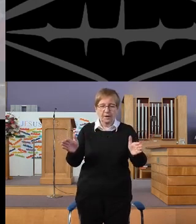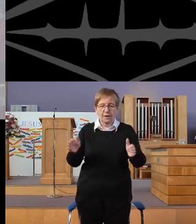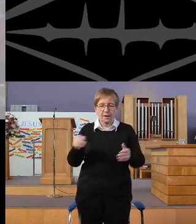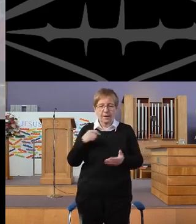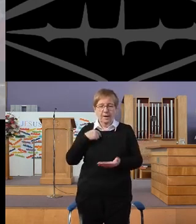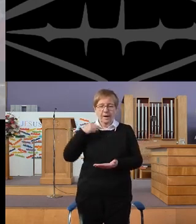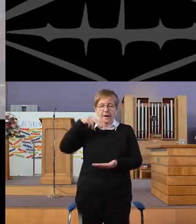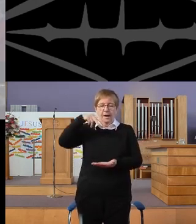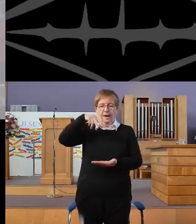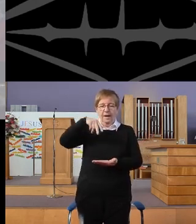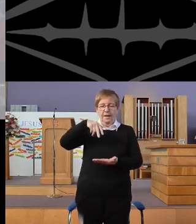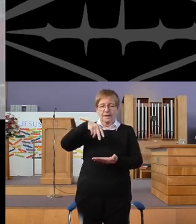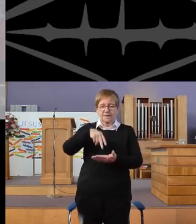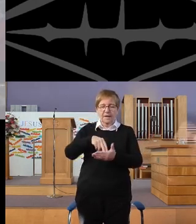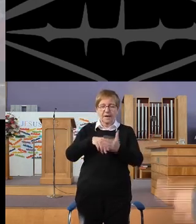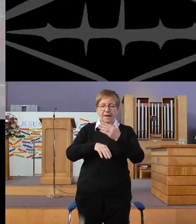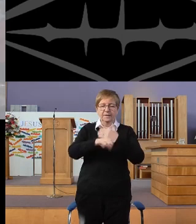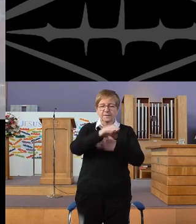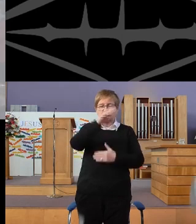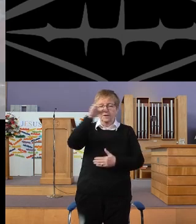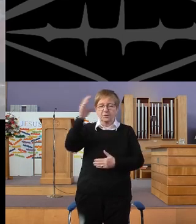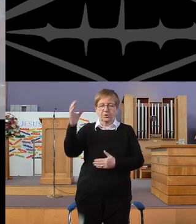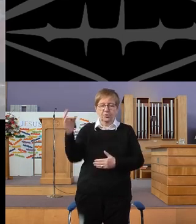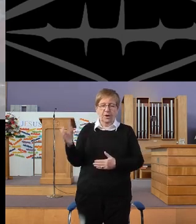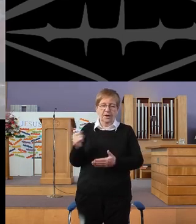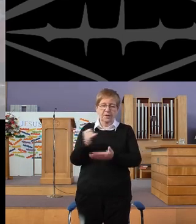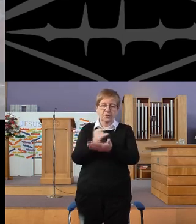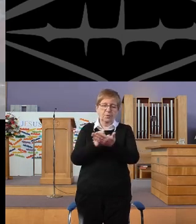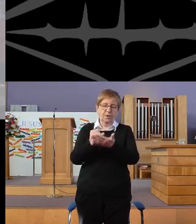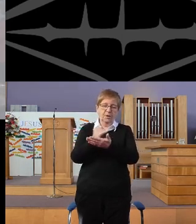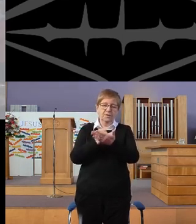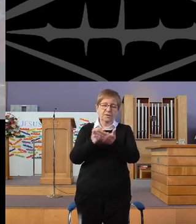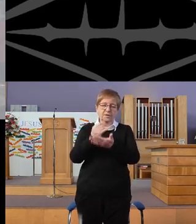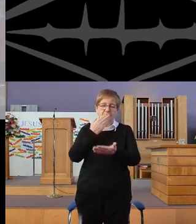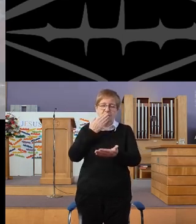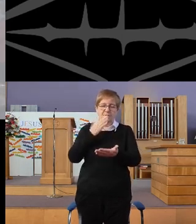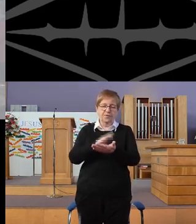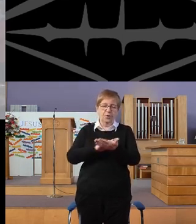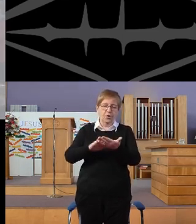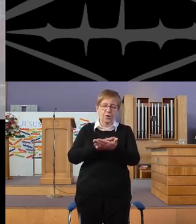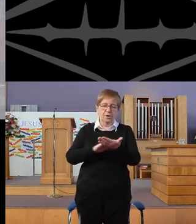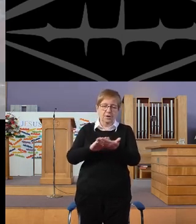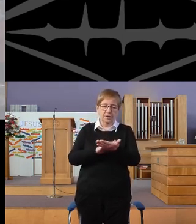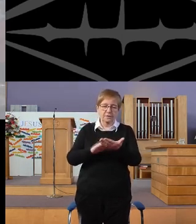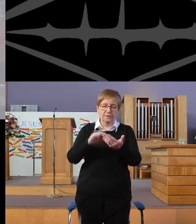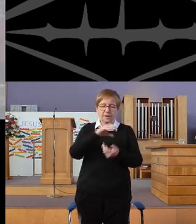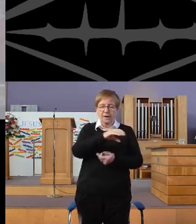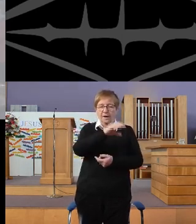With sins on